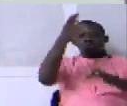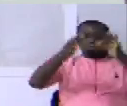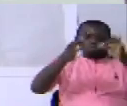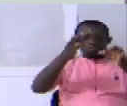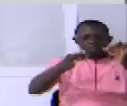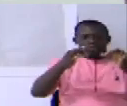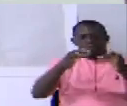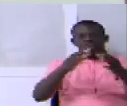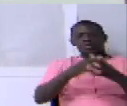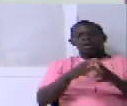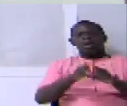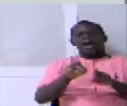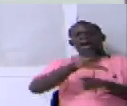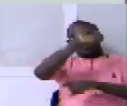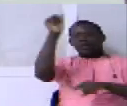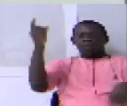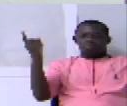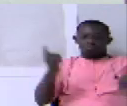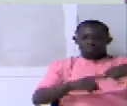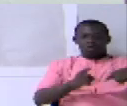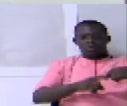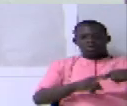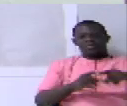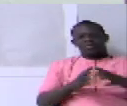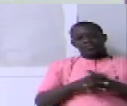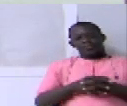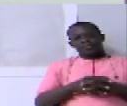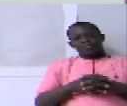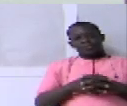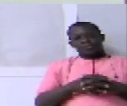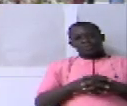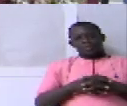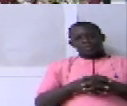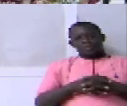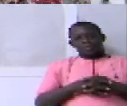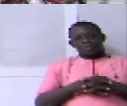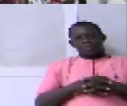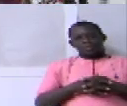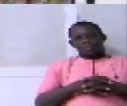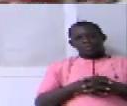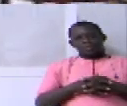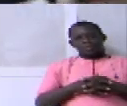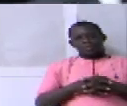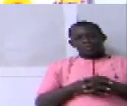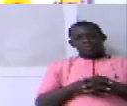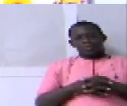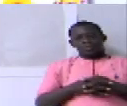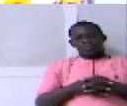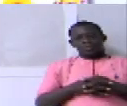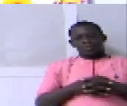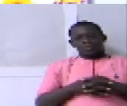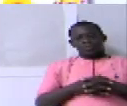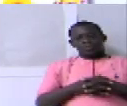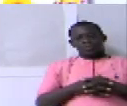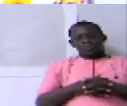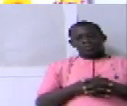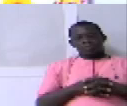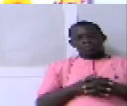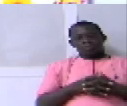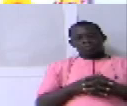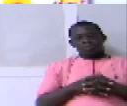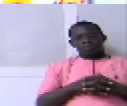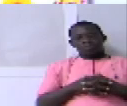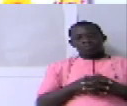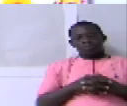and punishment. Buterol menuketa nyin kamma ko yemen bute ay kuleke ya kitindi wala